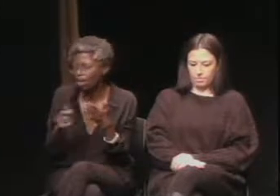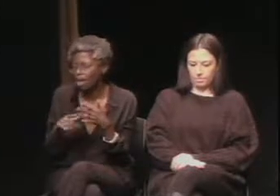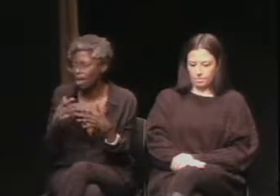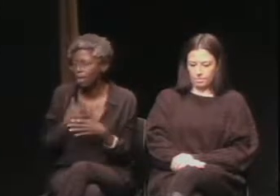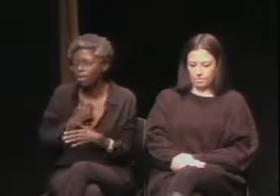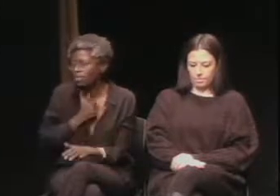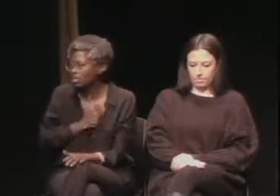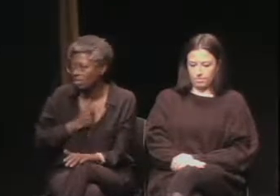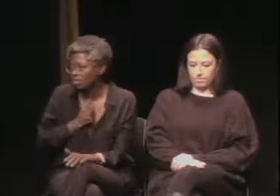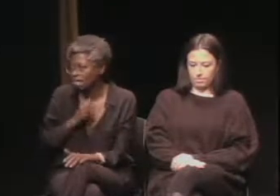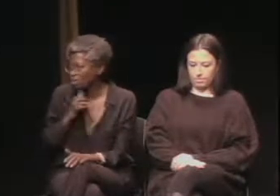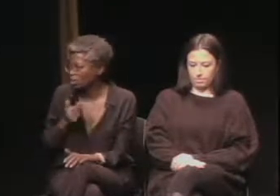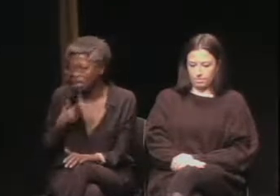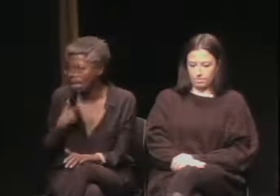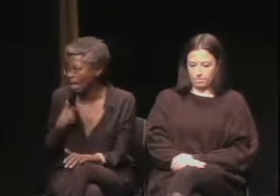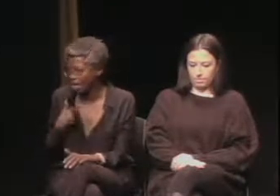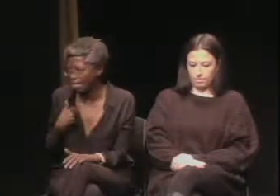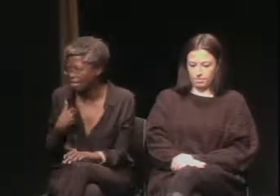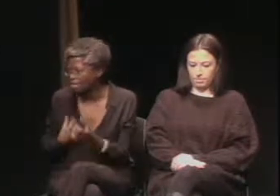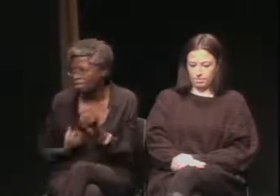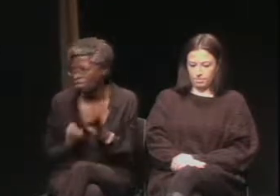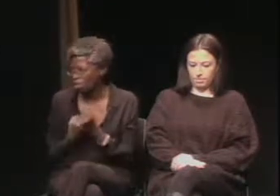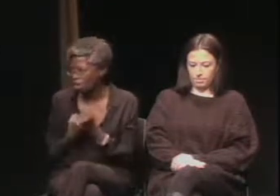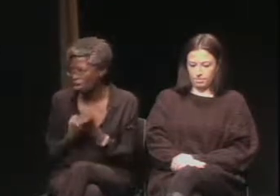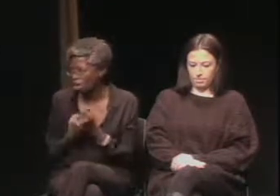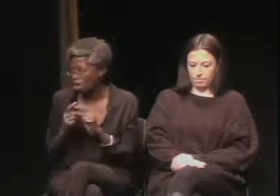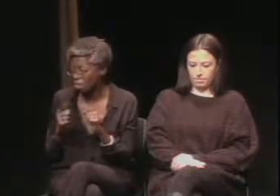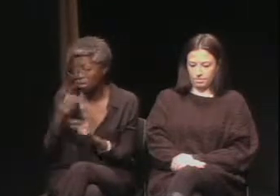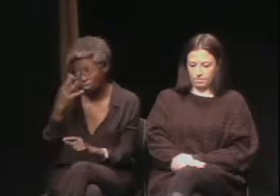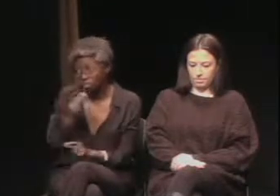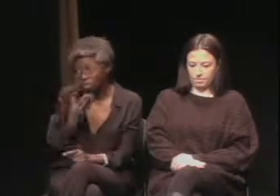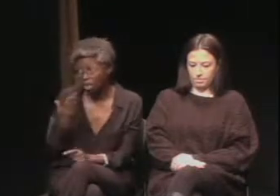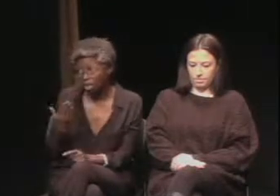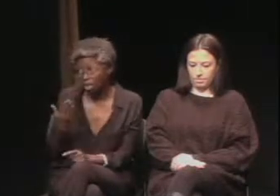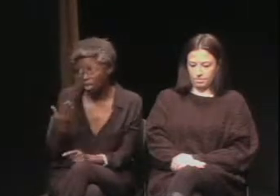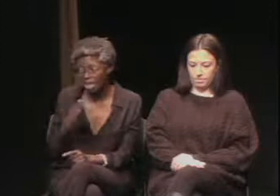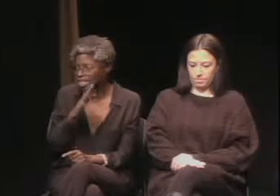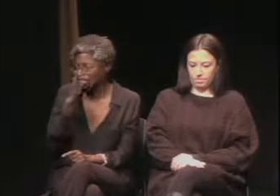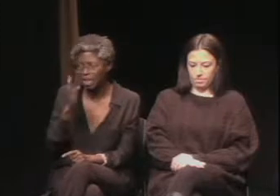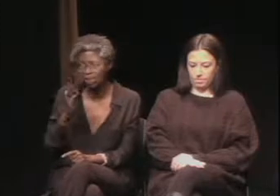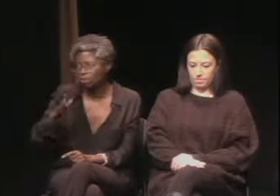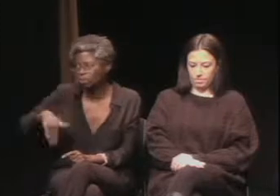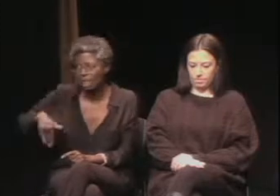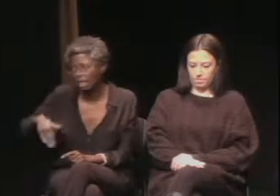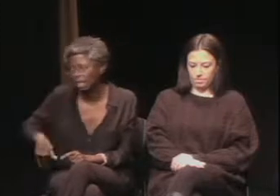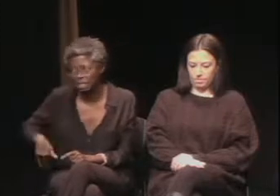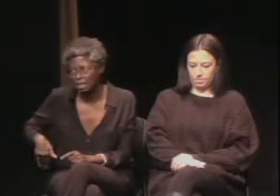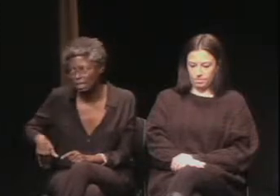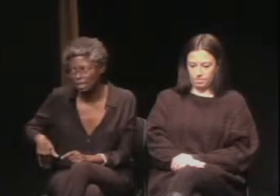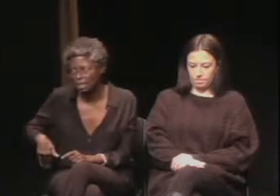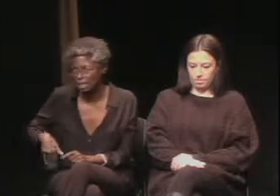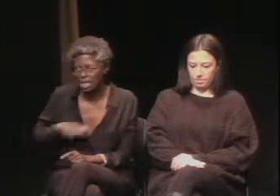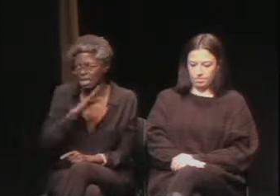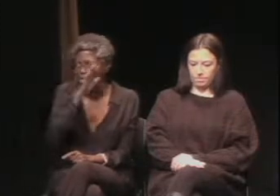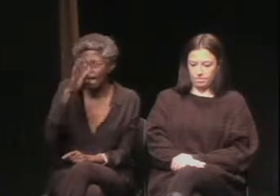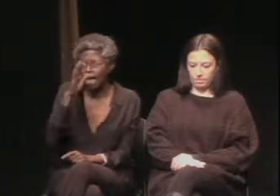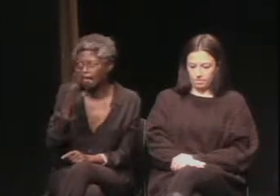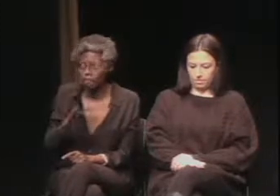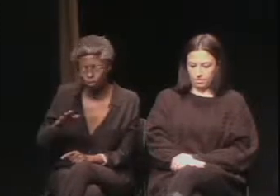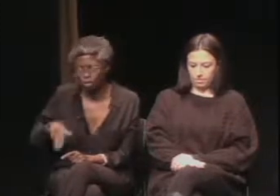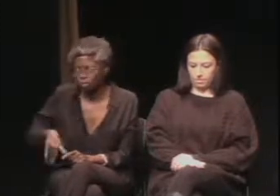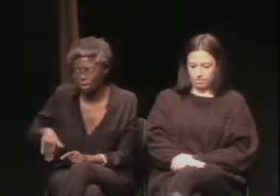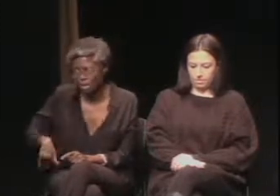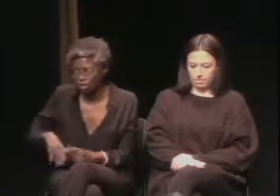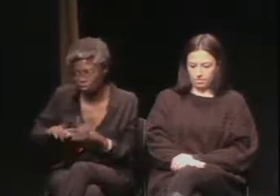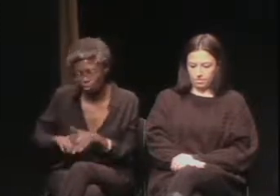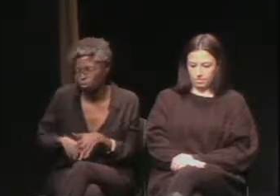that you didn't have that level of support. But the beautiful thing is, it is never too late. It is never too late